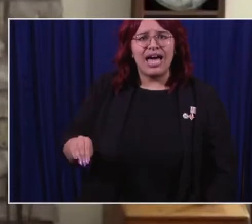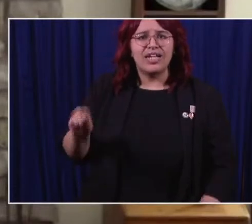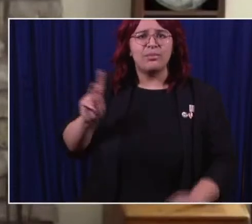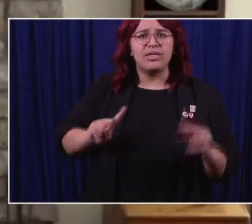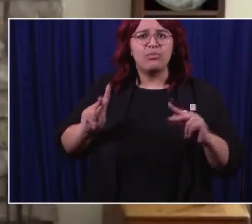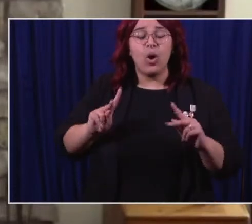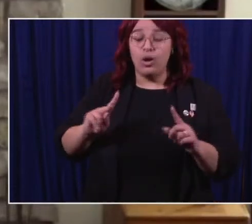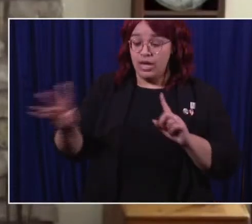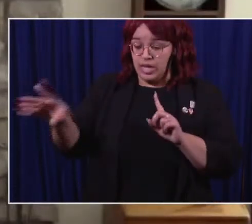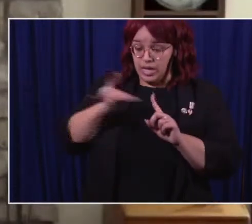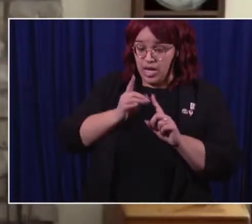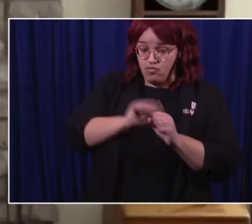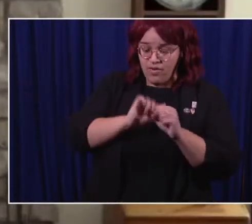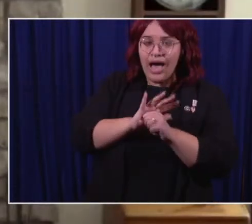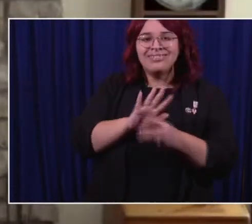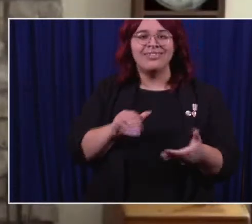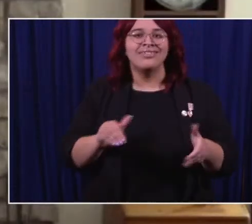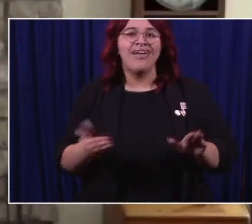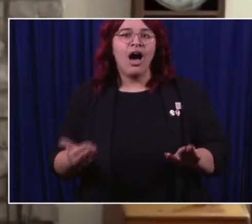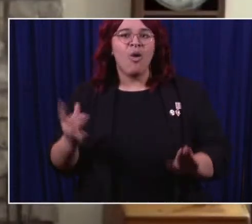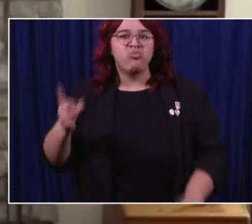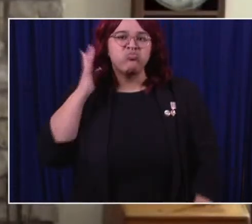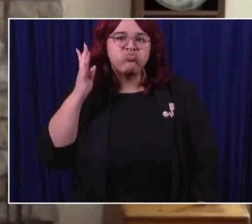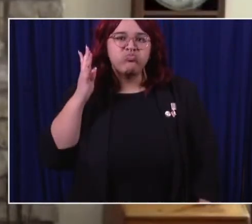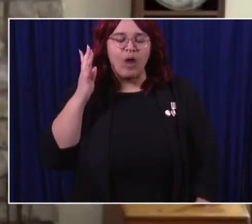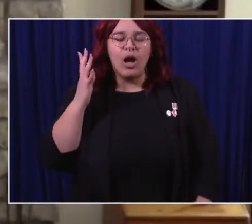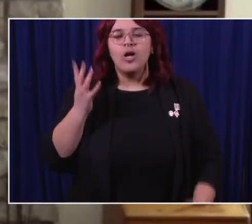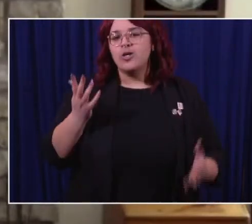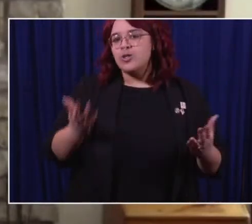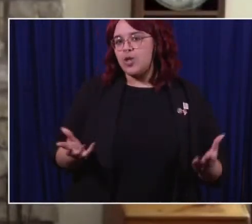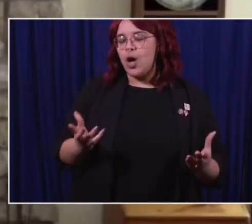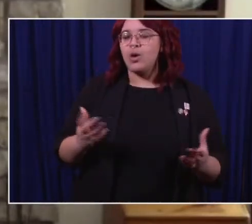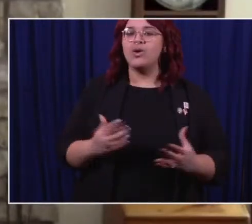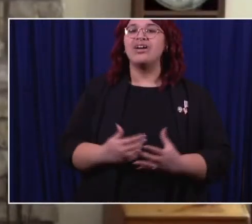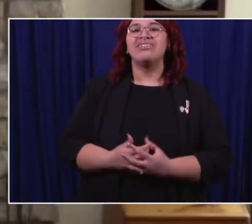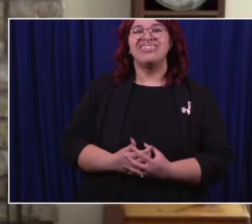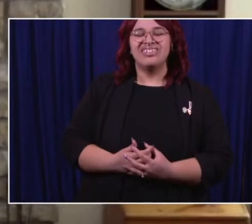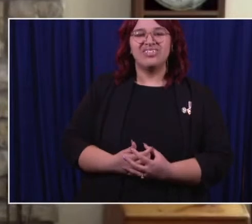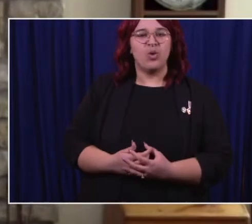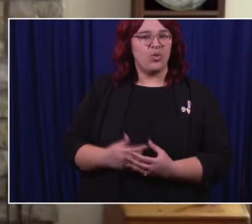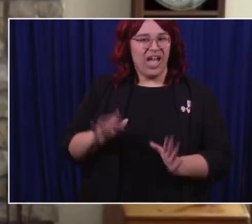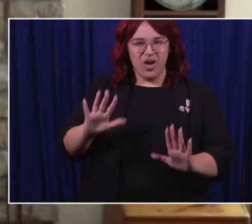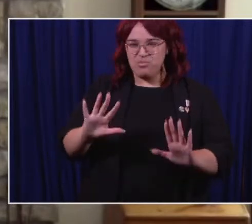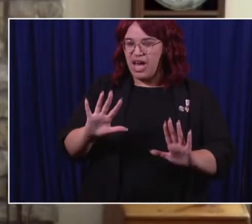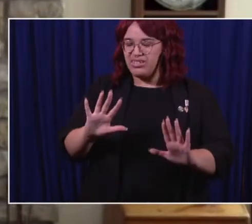65-year-olds out there that are having a difficult time scheduling that vaccine. So,